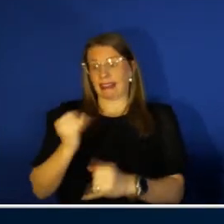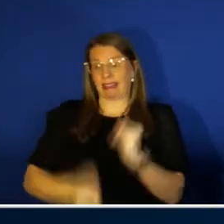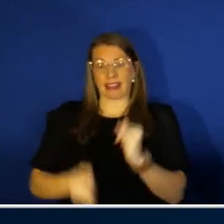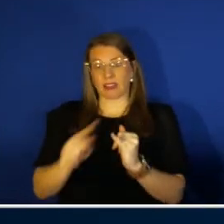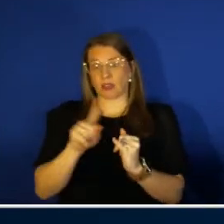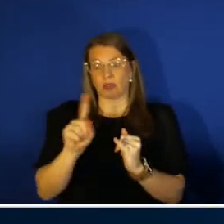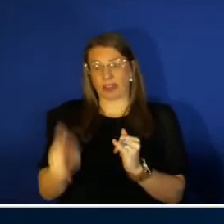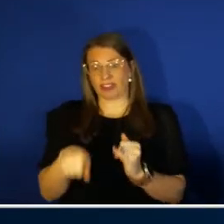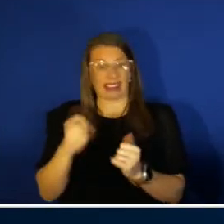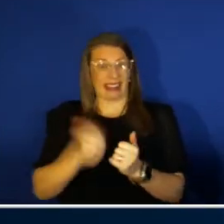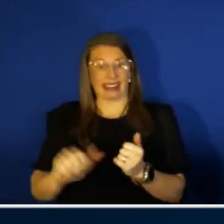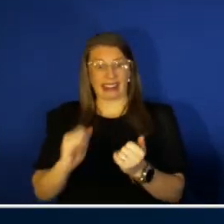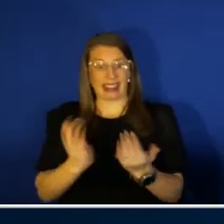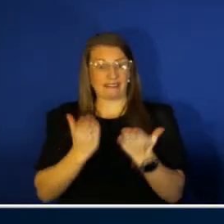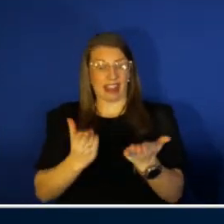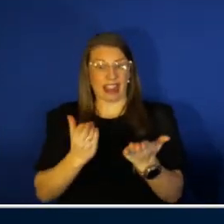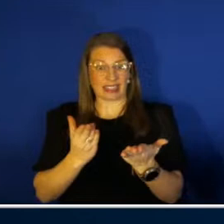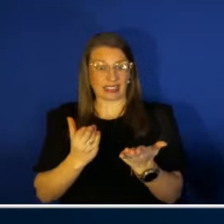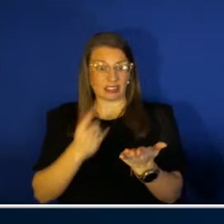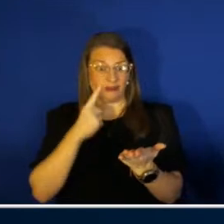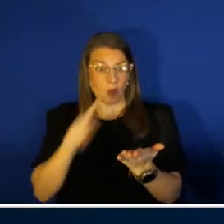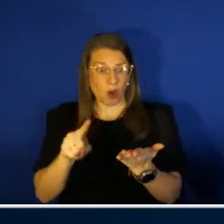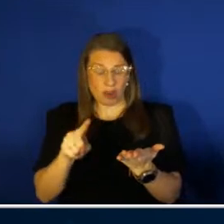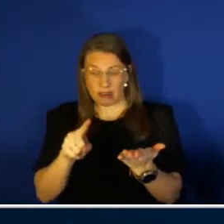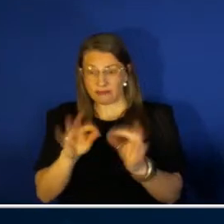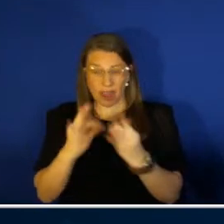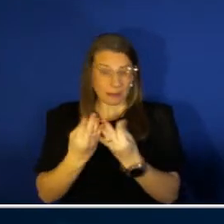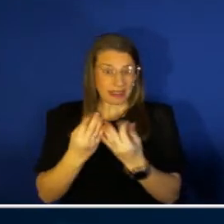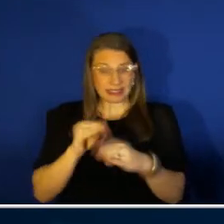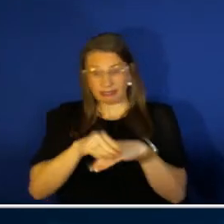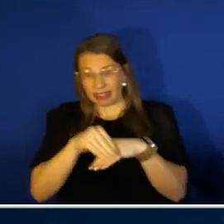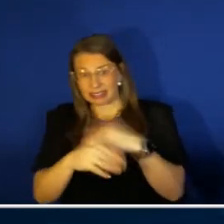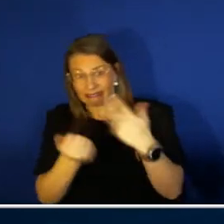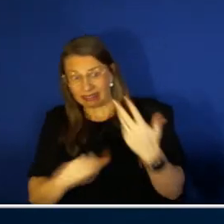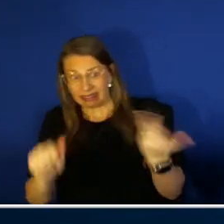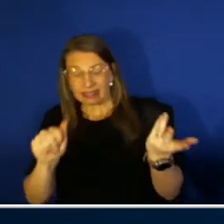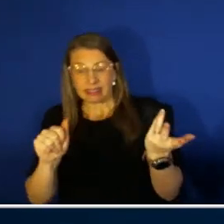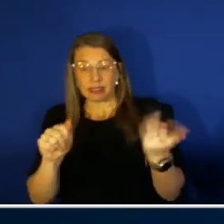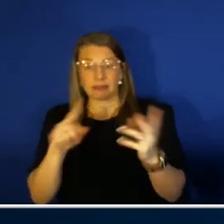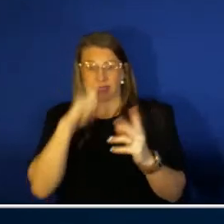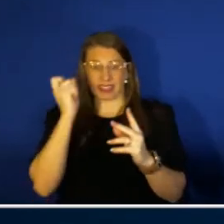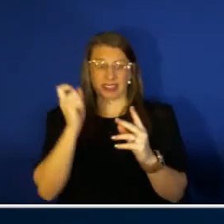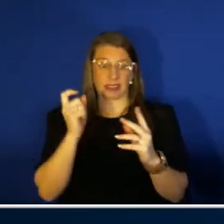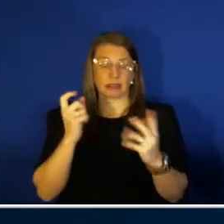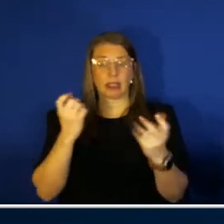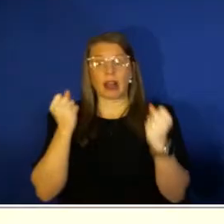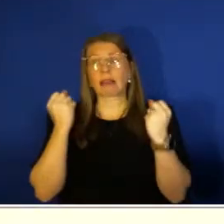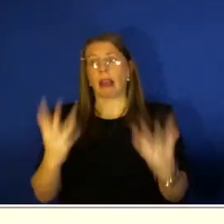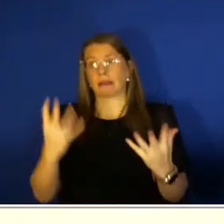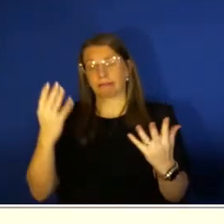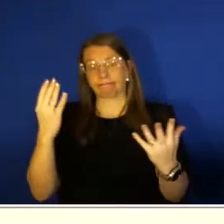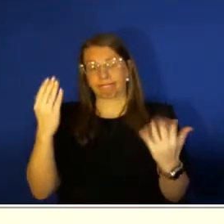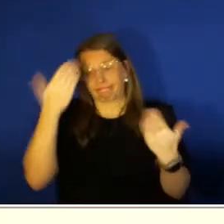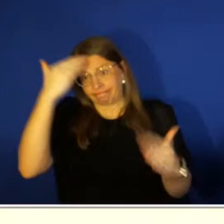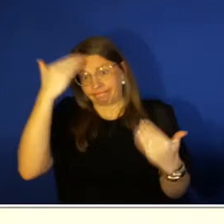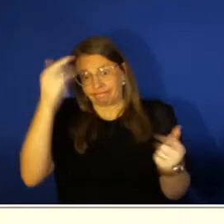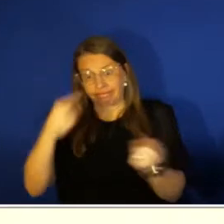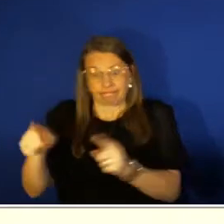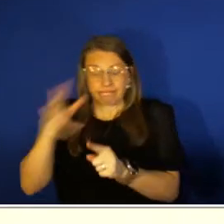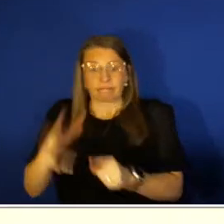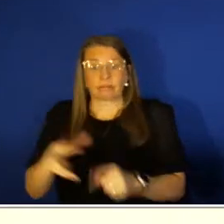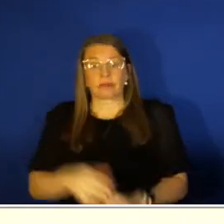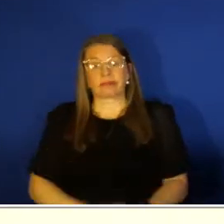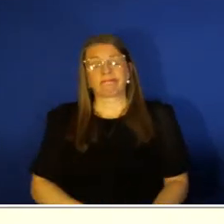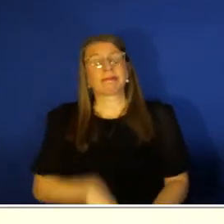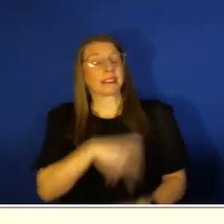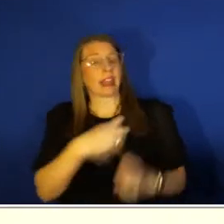for families entering into this world of unknowns? Yeah, I mean, it's tough. I mean, it's, this disease